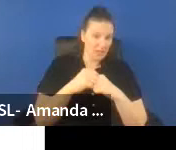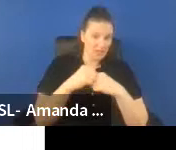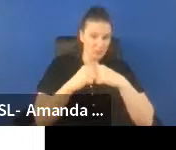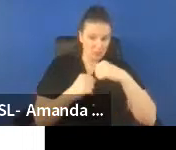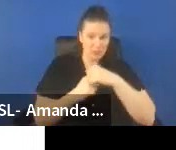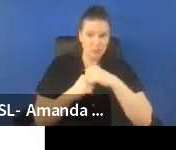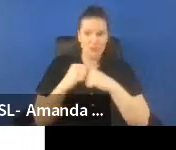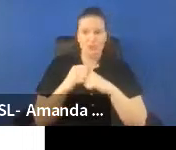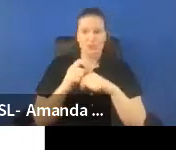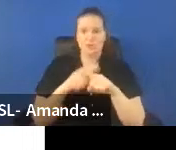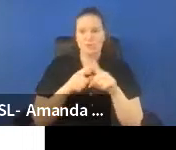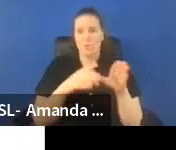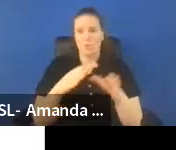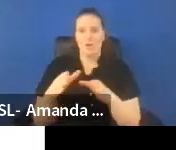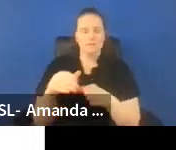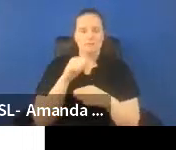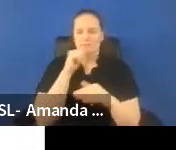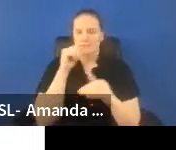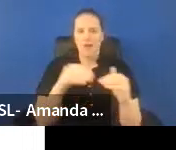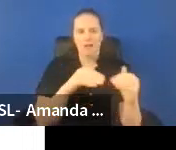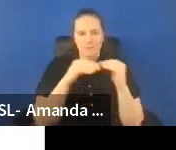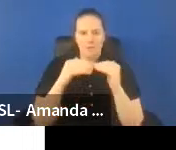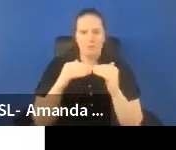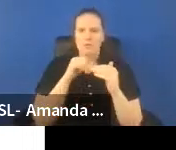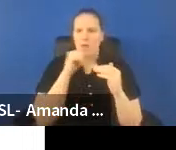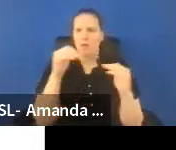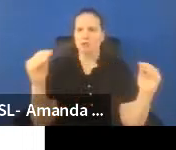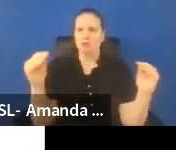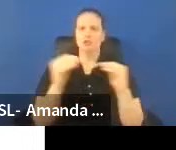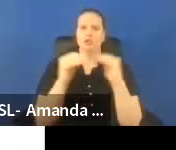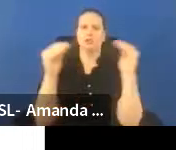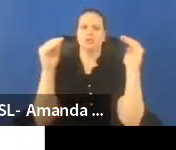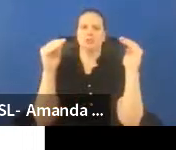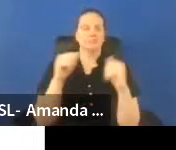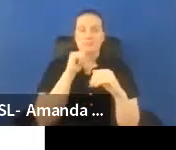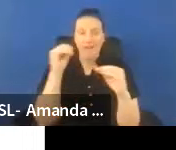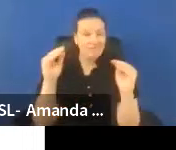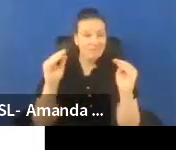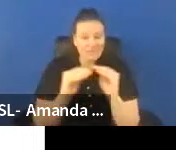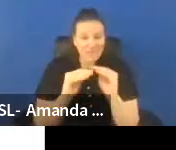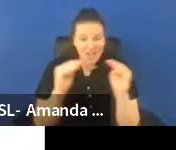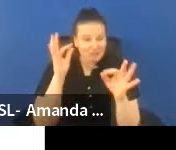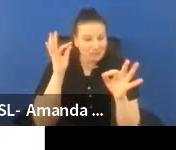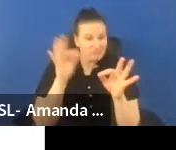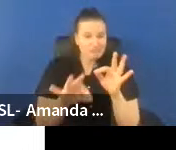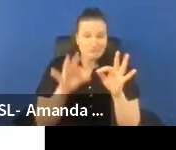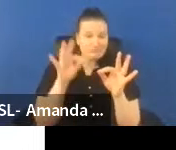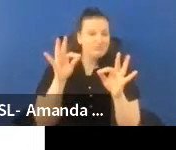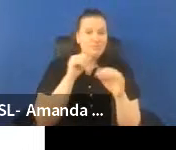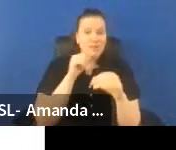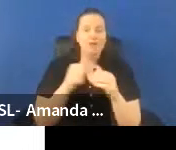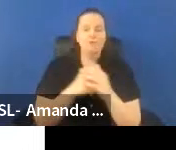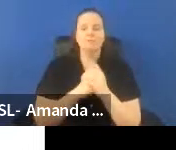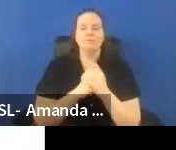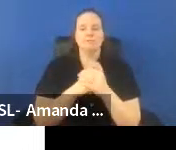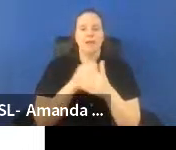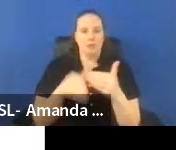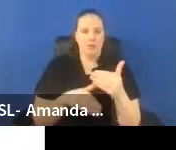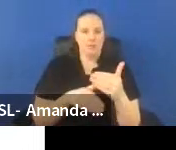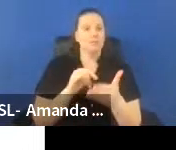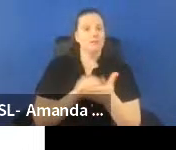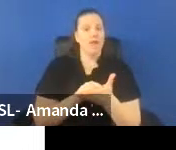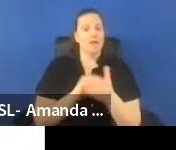ways that lead to inequitable or unjust or unfair outcomes, and that those